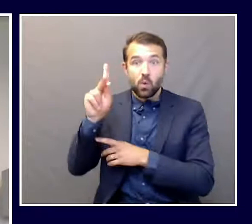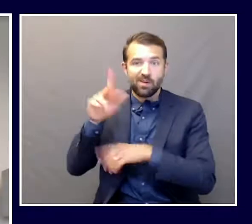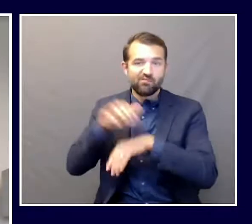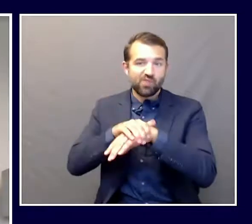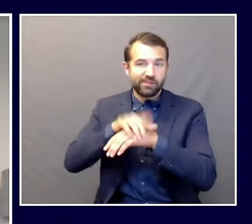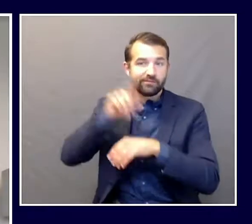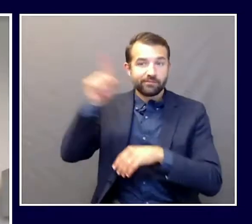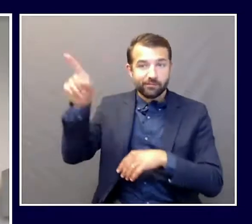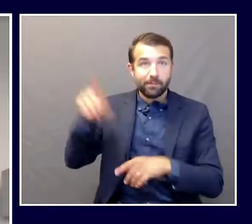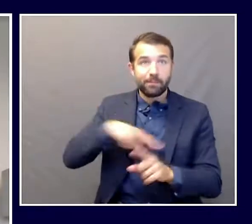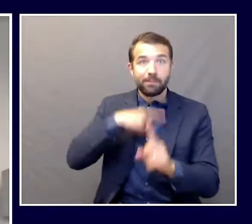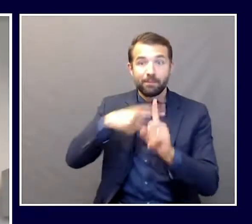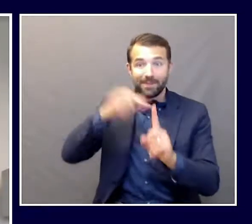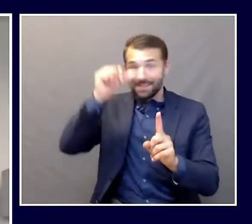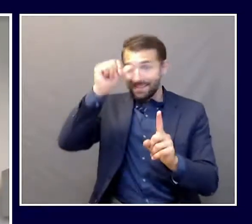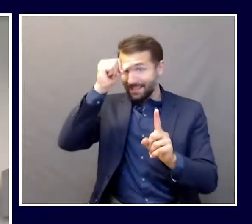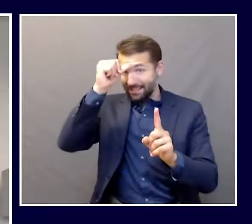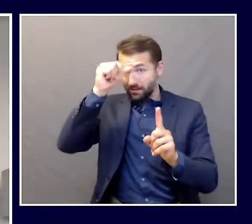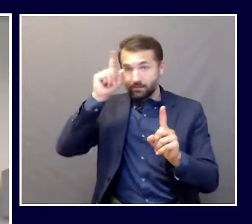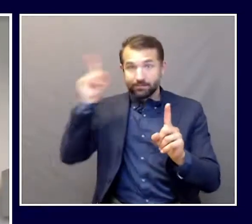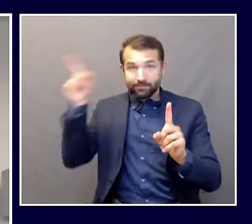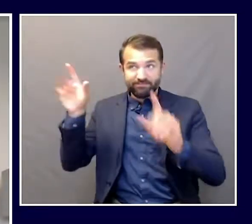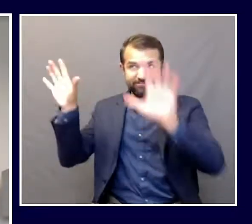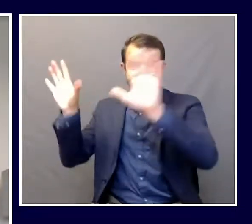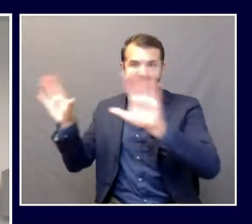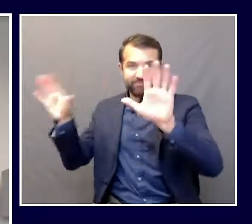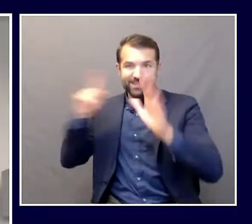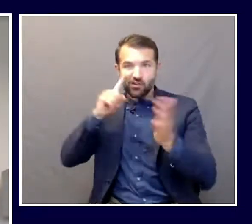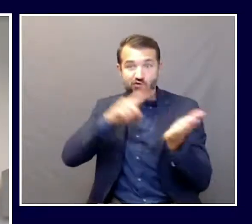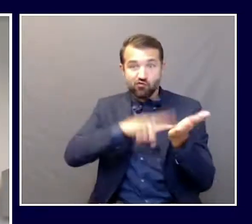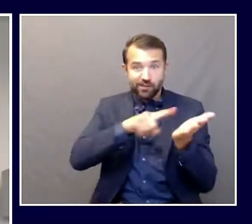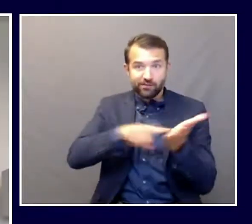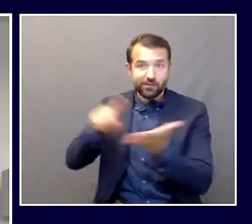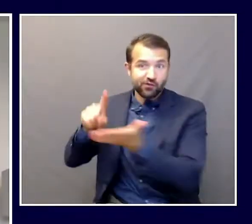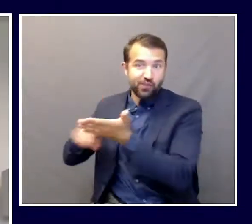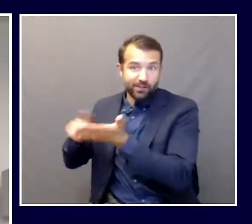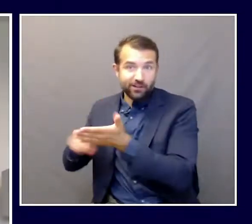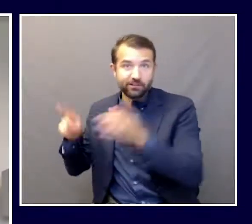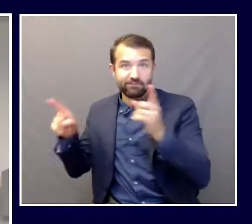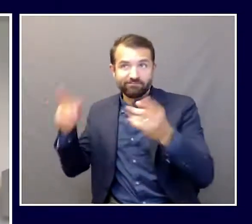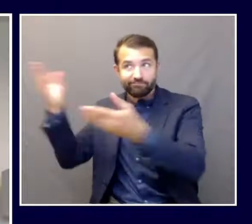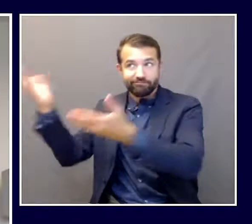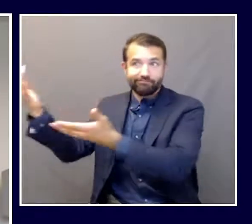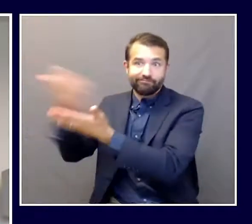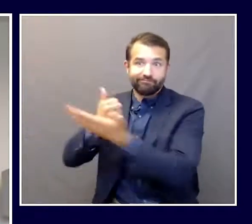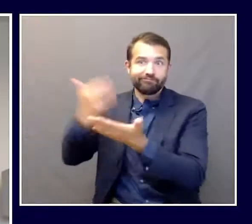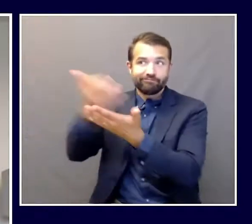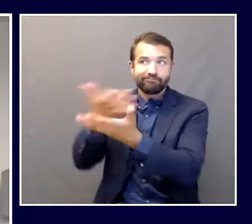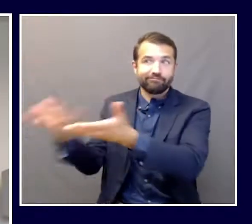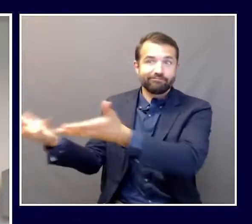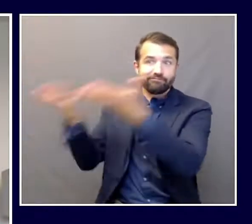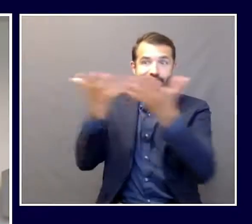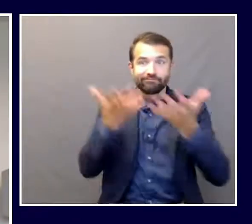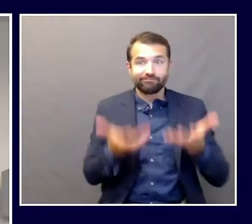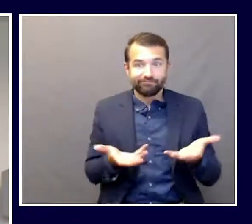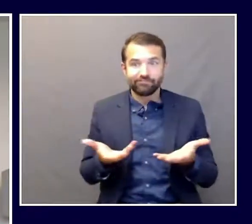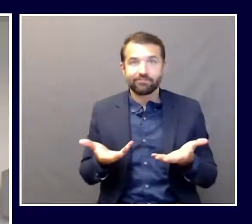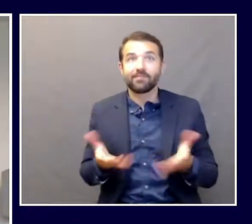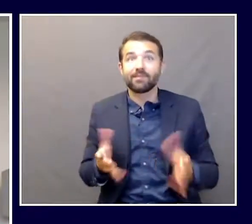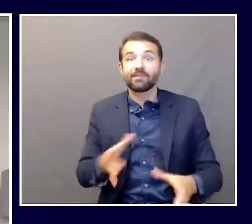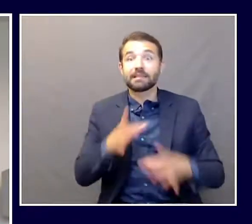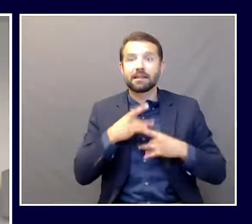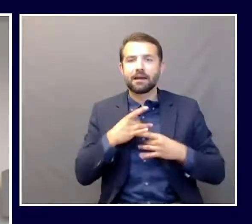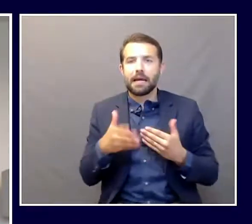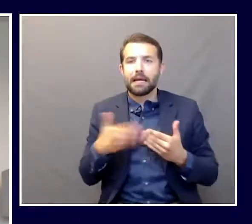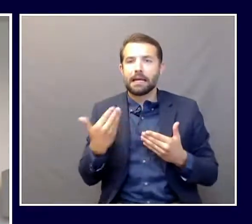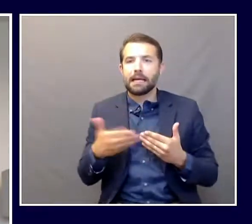definitely more contagious, and younger folks, both teenagers and adolescents, as well as folks in their 20s and in their